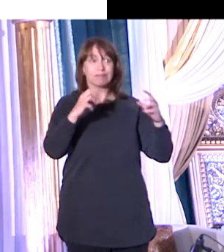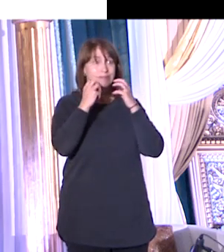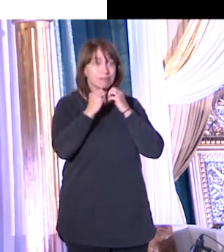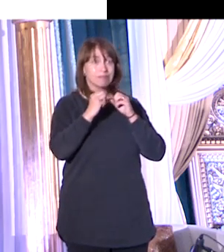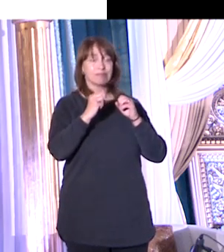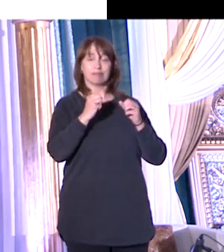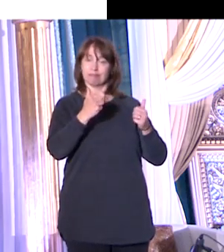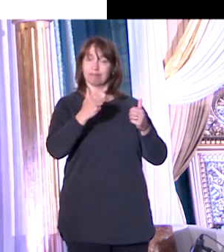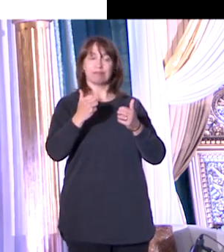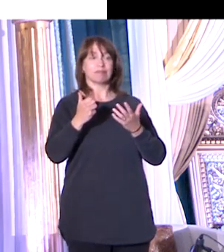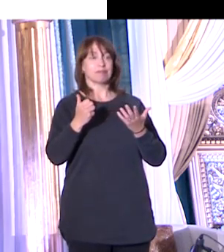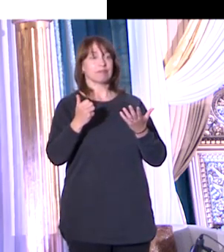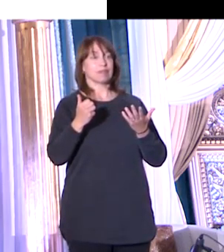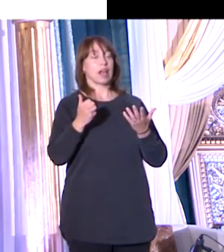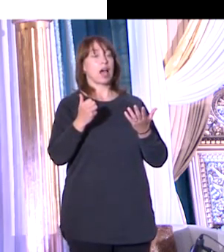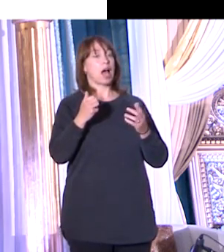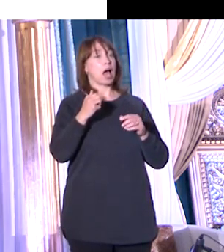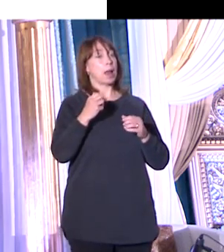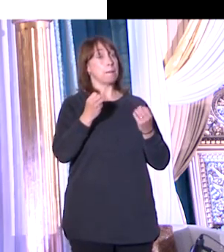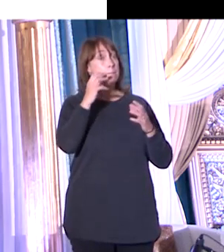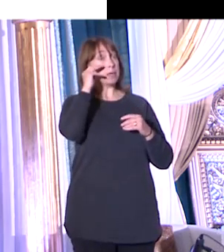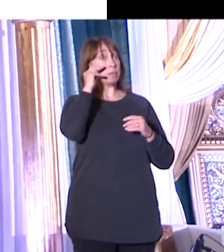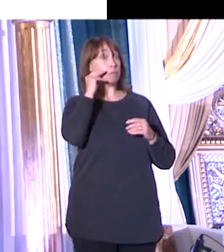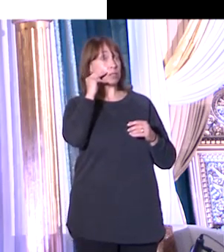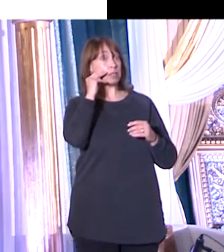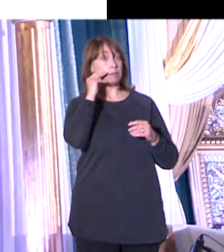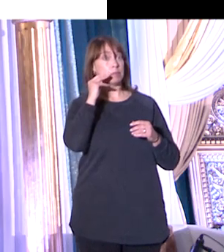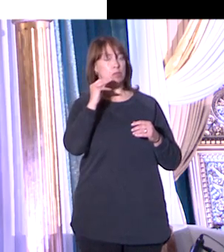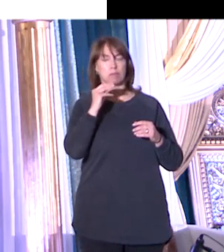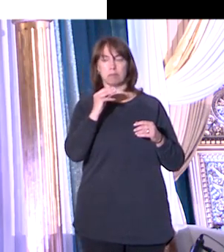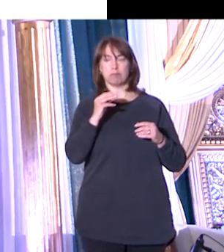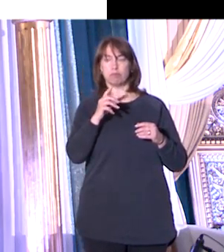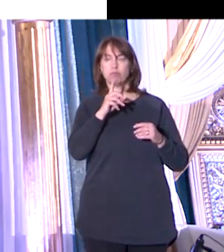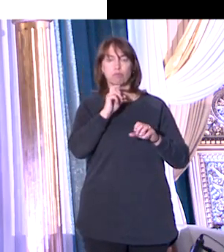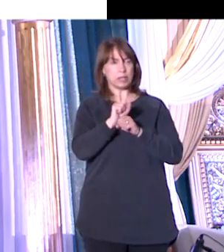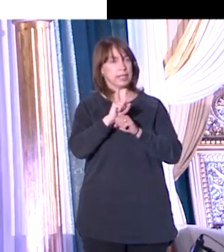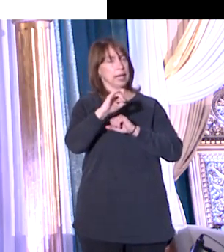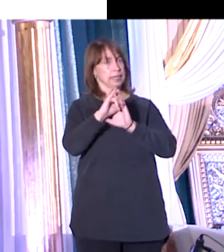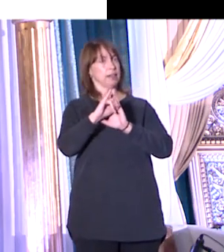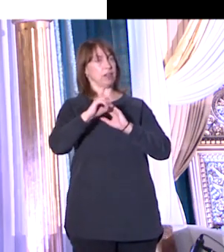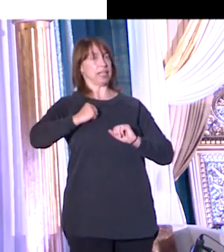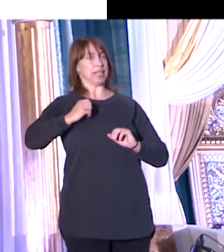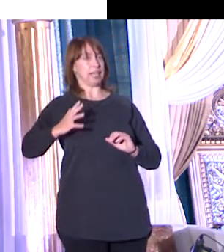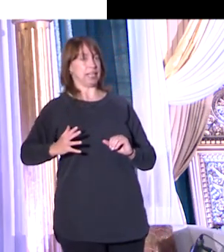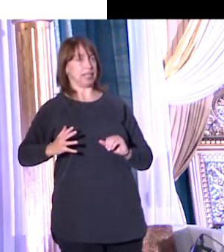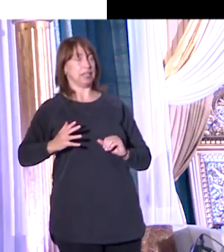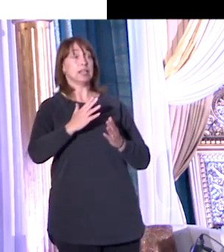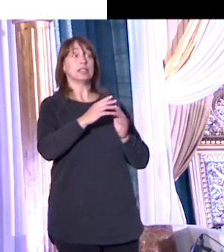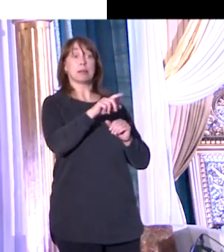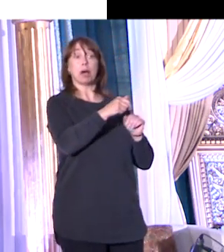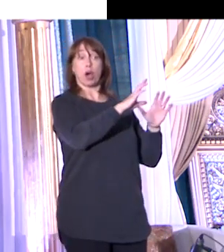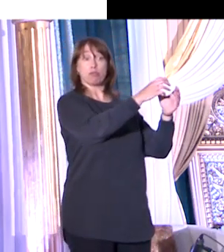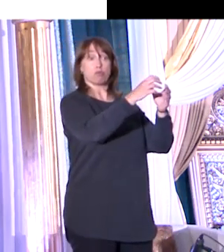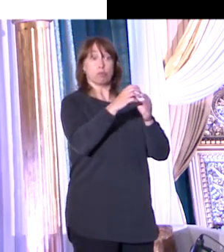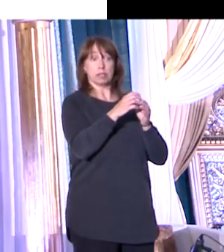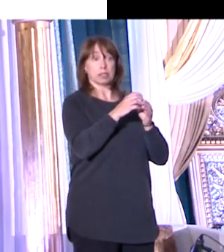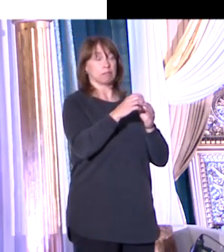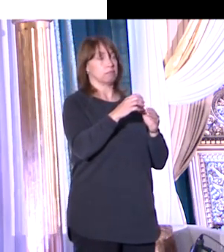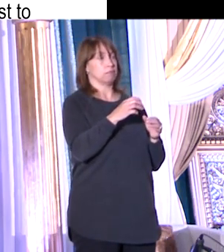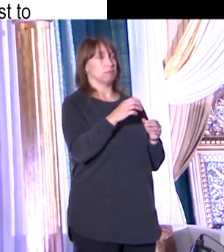in a sense, more Canadian than many other groups of Canadians, including those that whose families have been here